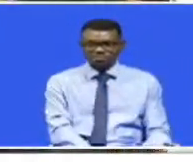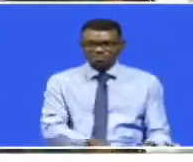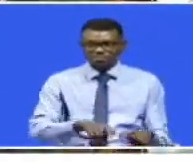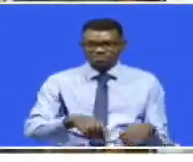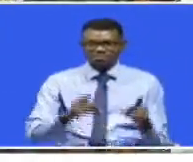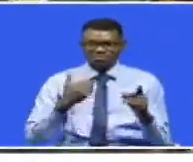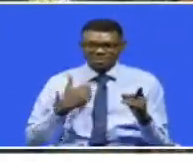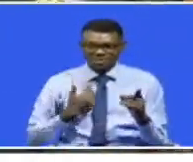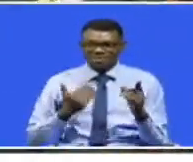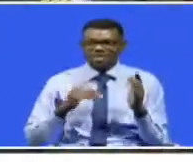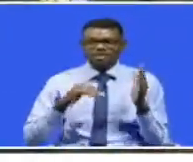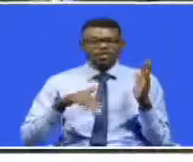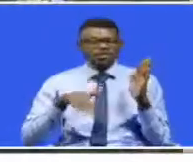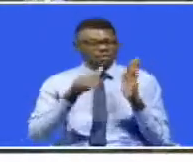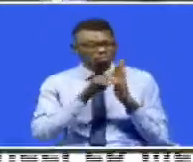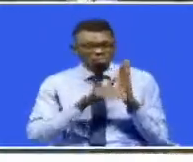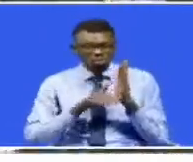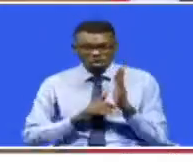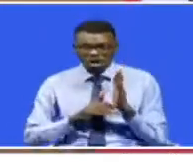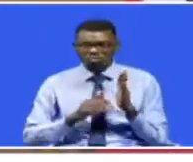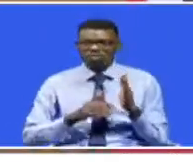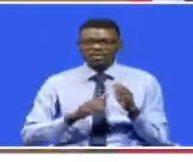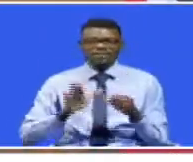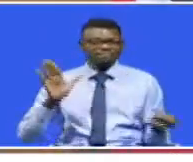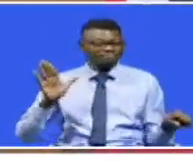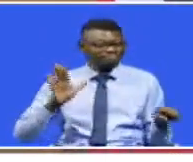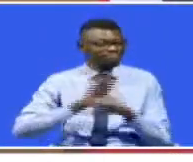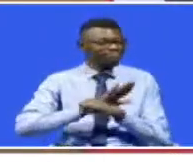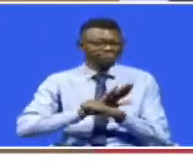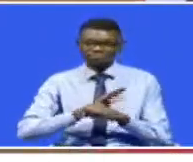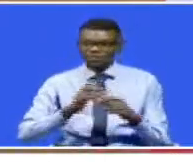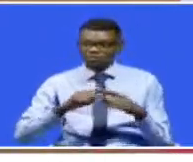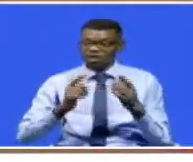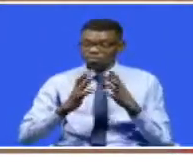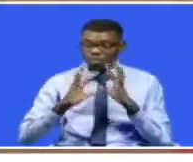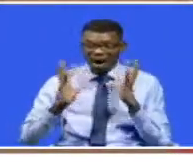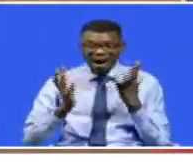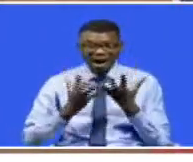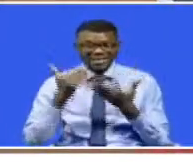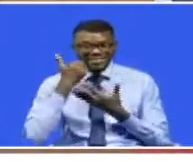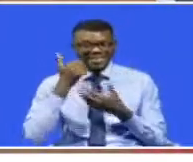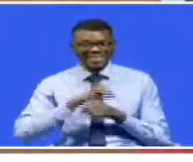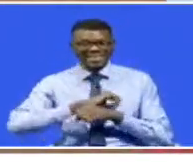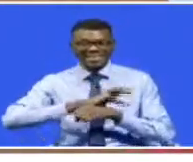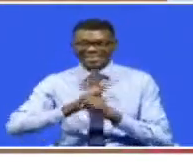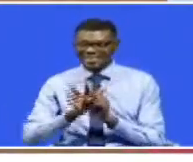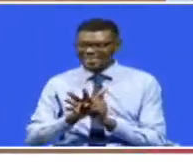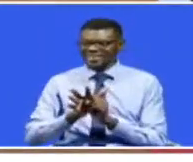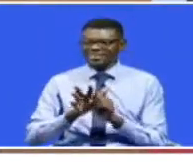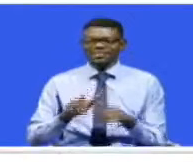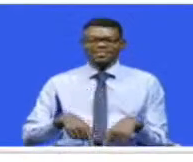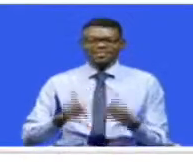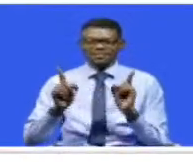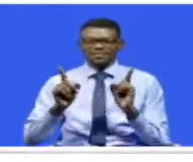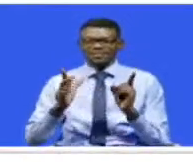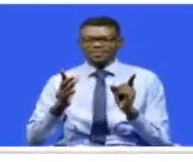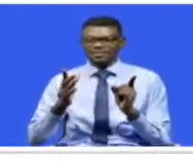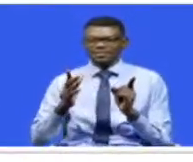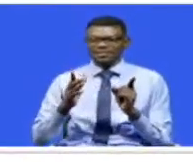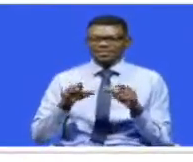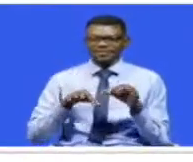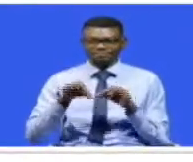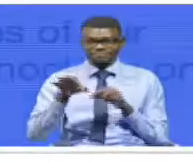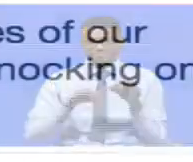diary, being medically indisposed by a global pandemic for 3 weeks is, in his own words on his Twitter handle, the